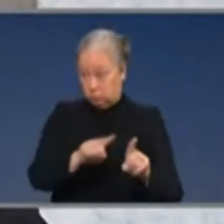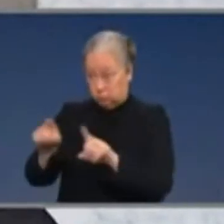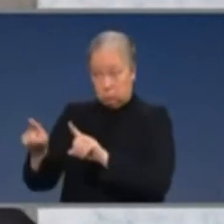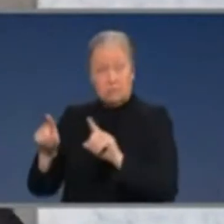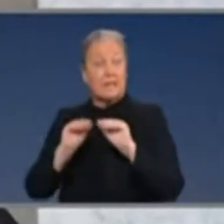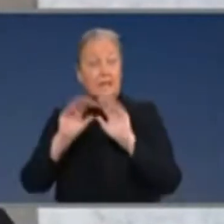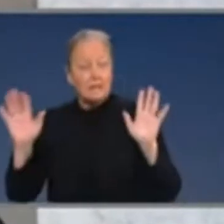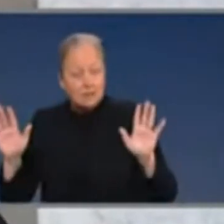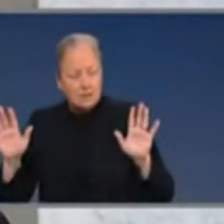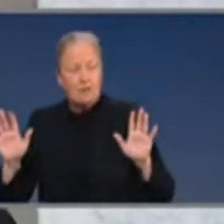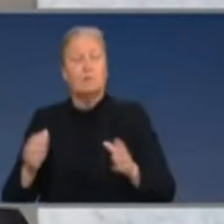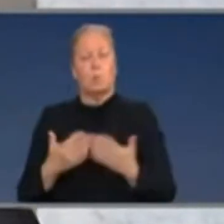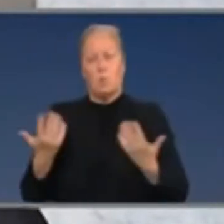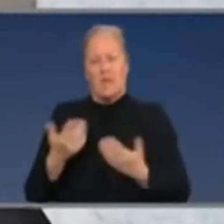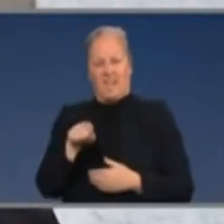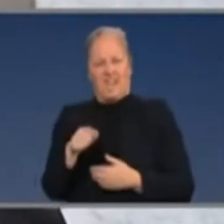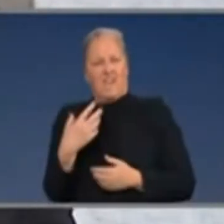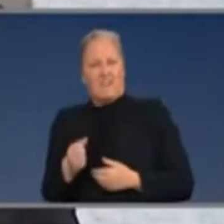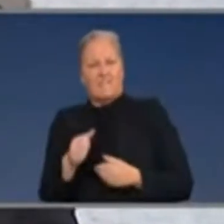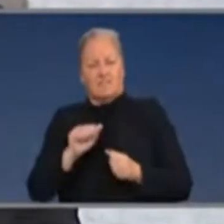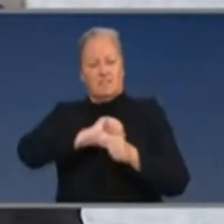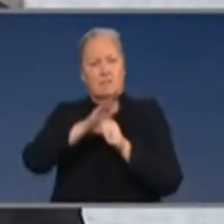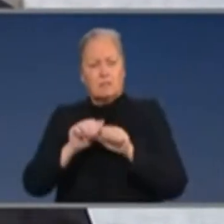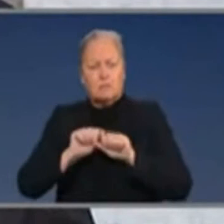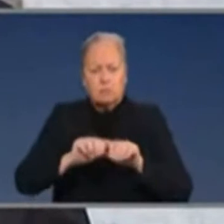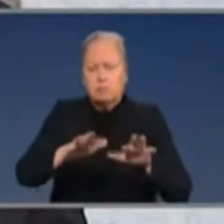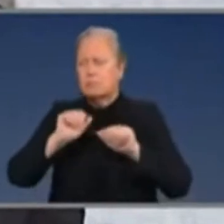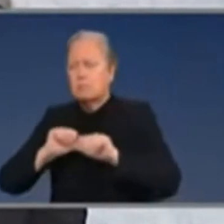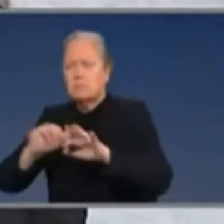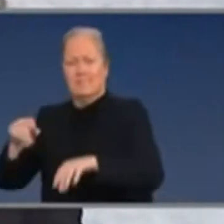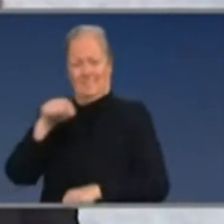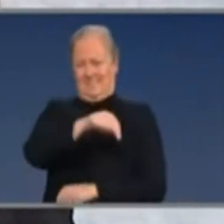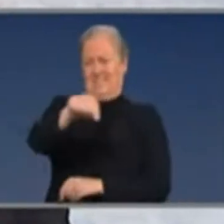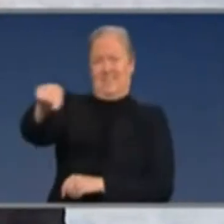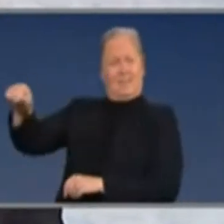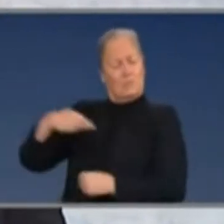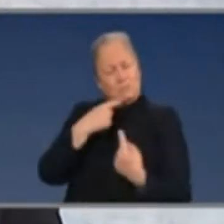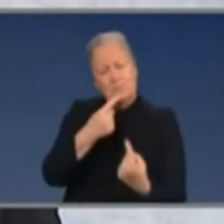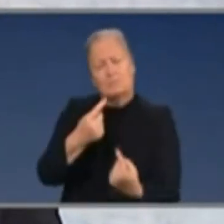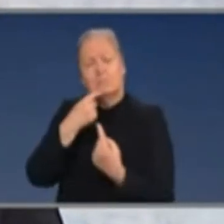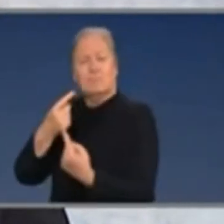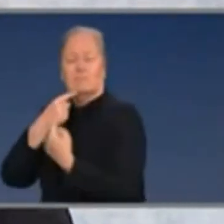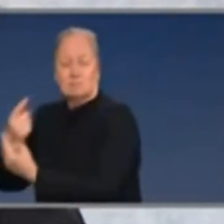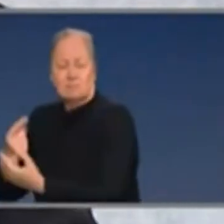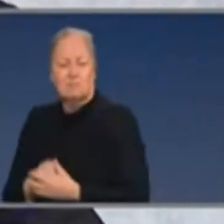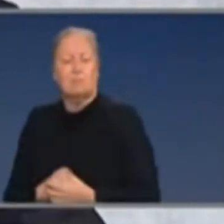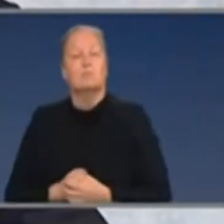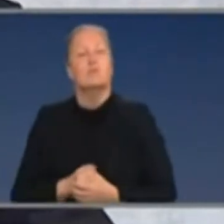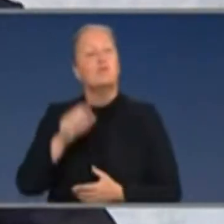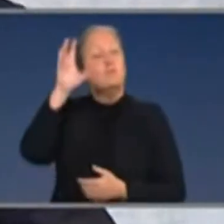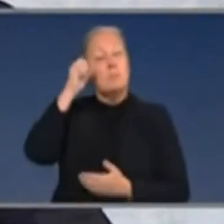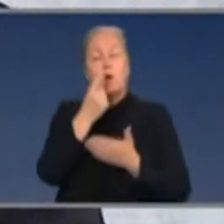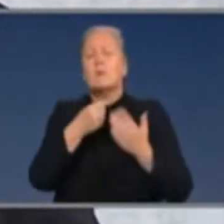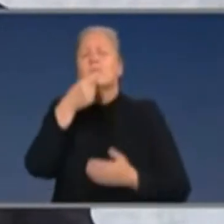that are in the areas of highest outbreaks and at greater risk and where there are already cases. But I can confirm to you again that it is only a small number